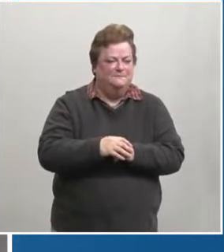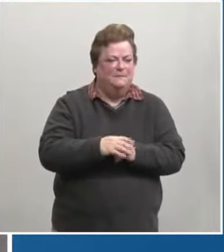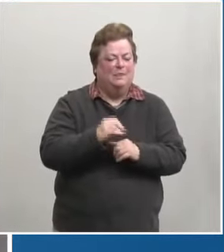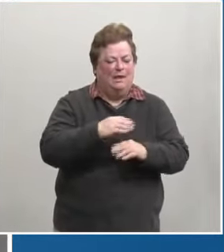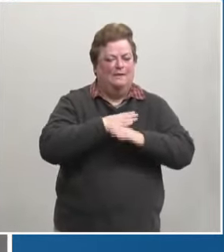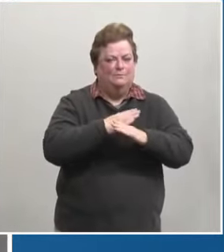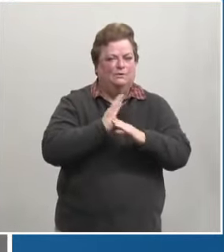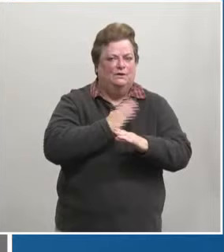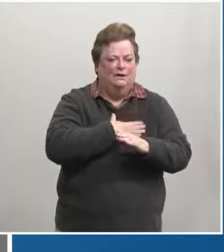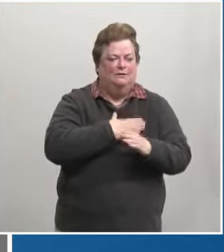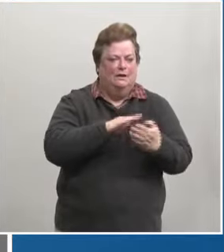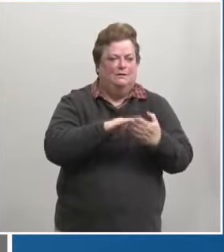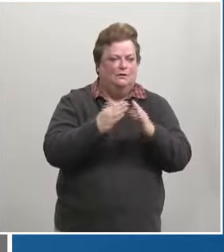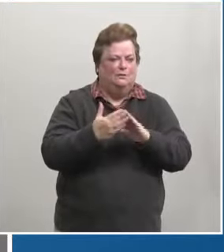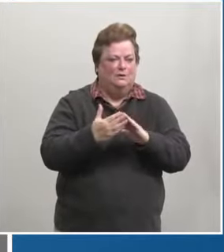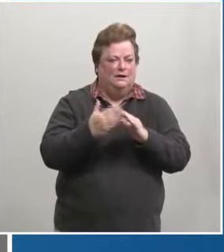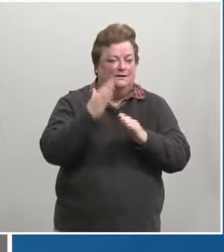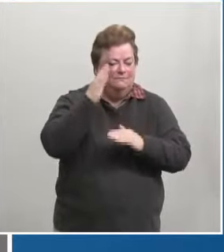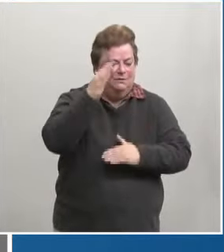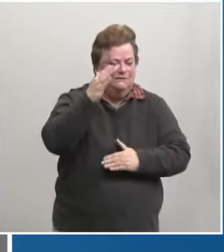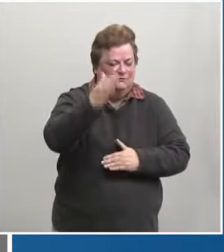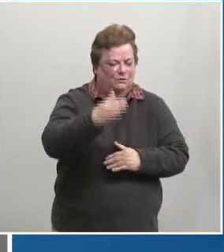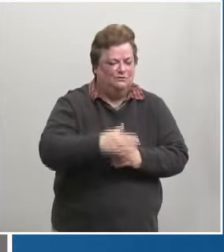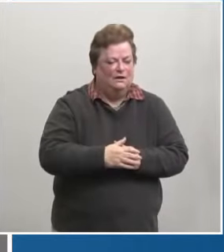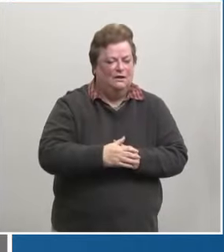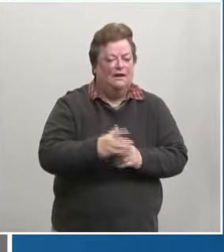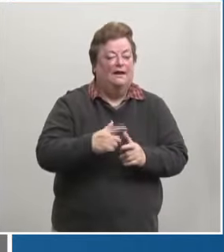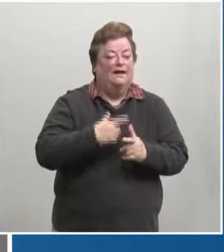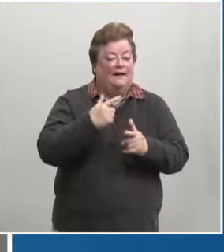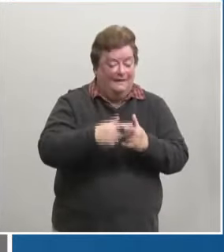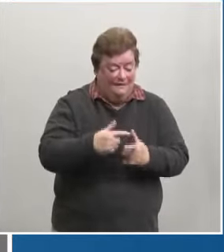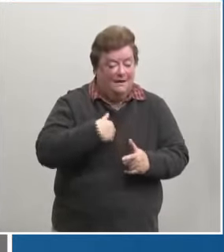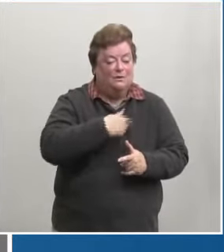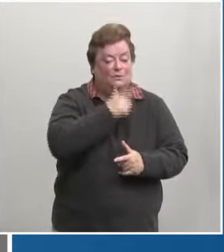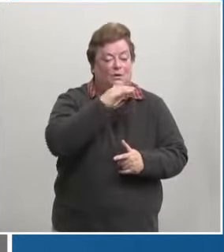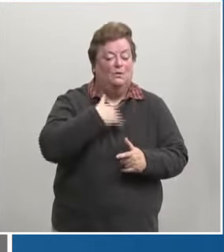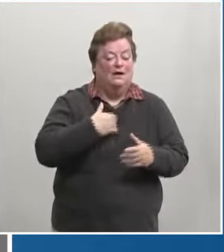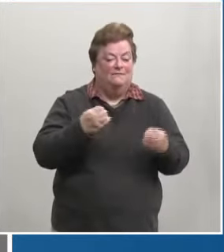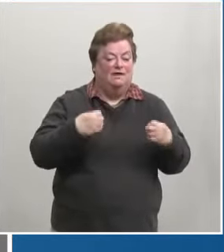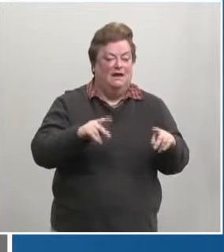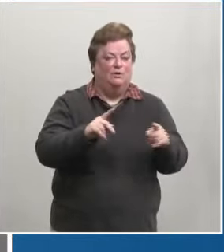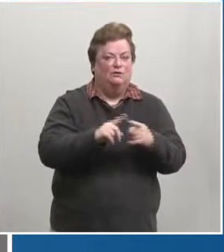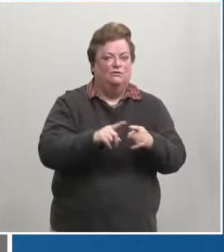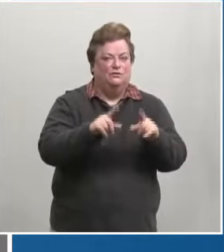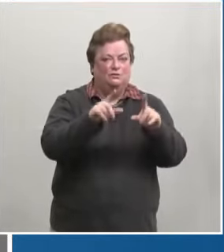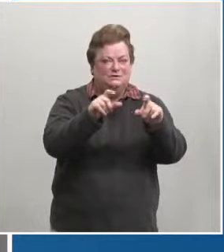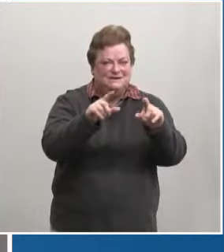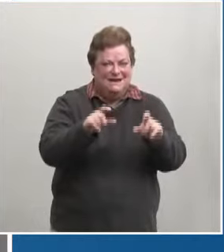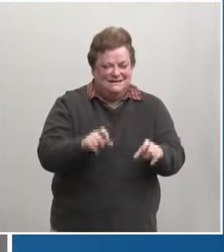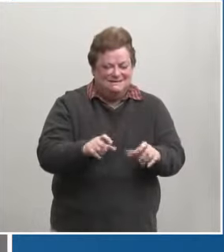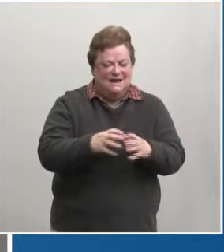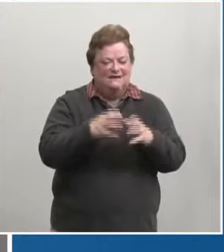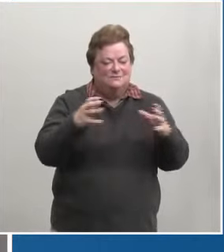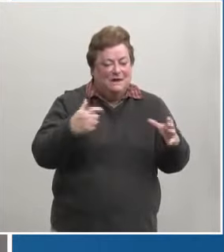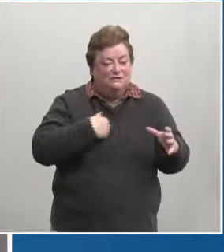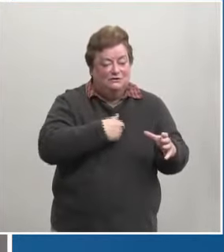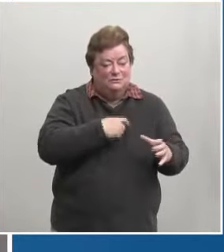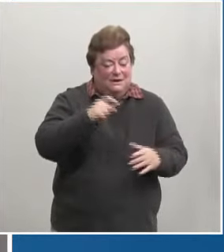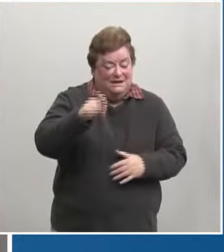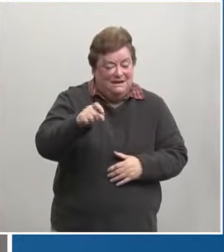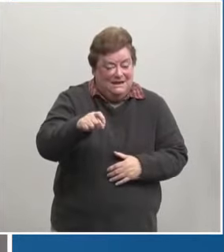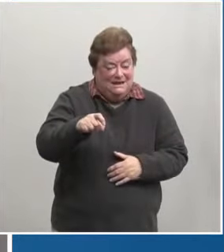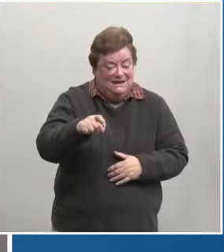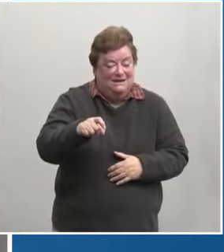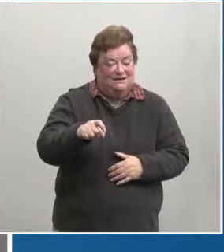our community moving forward. And then we will have the opportunity to test as much as needed in